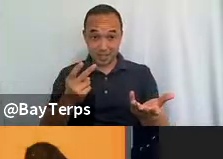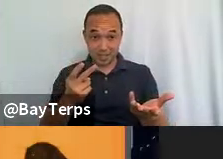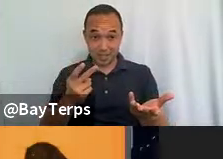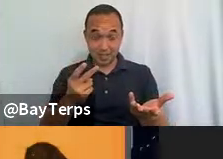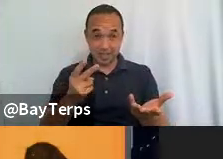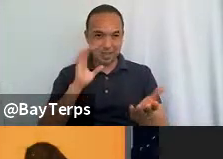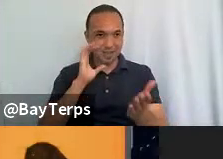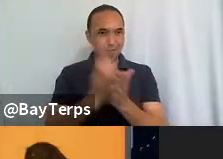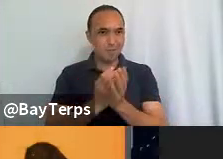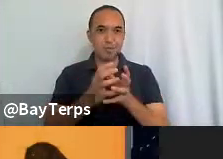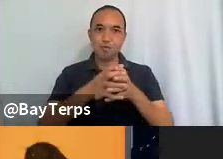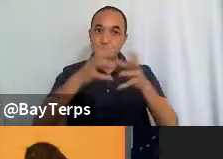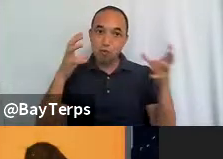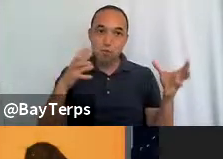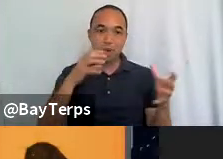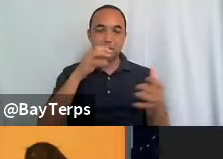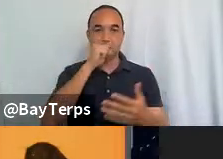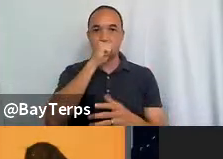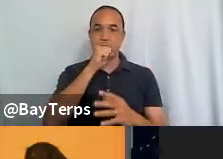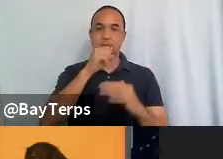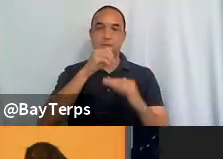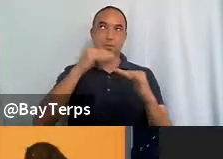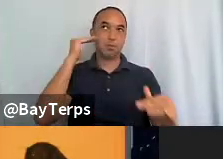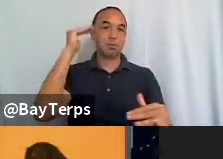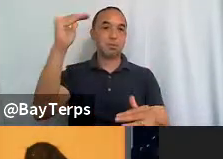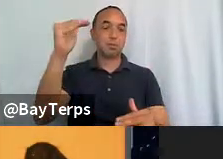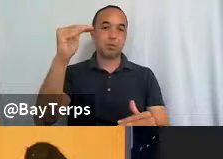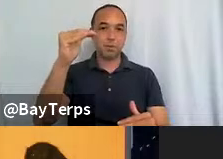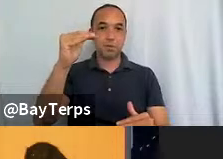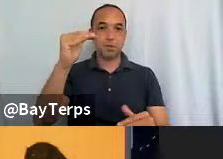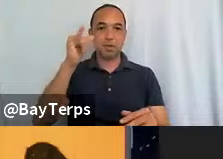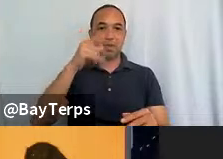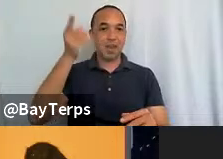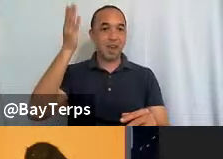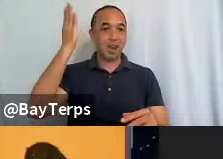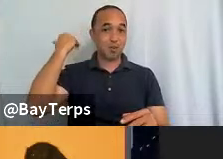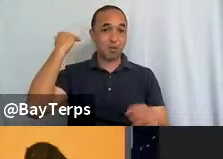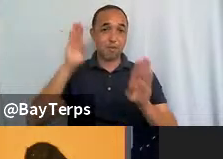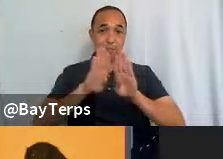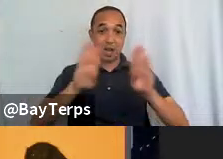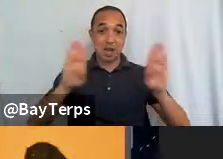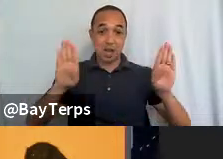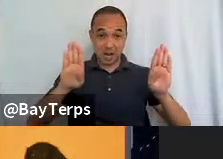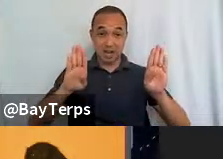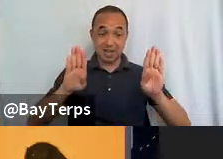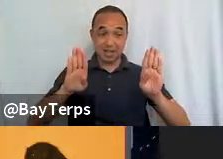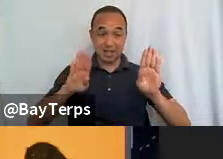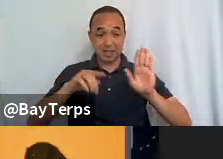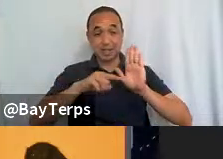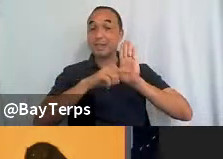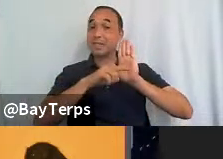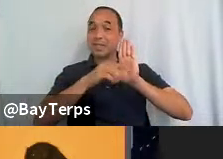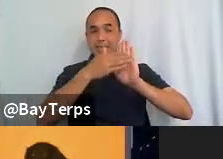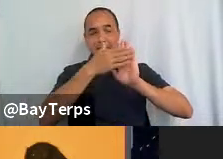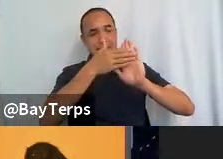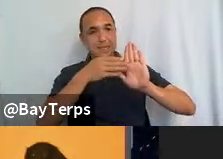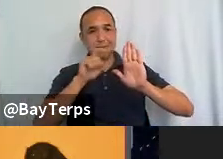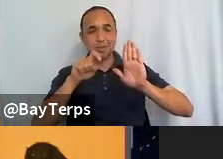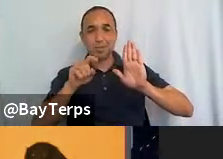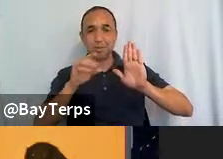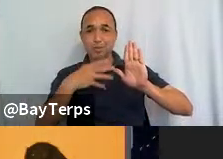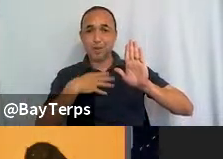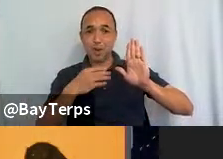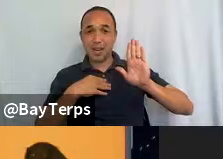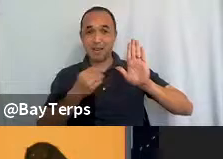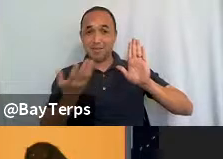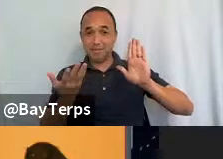way too orange, and that curtain behind her is supposed to be just a little bit off-white.